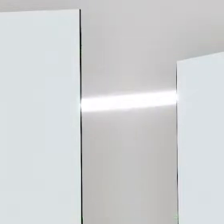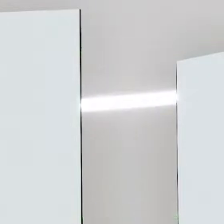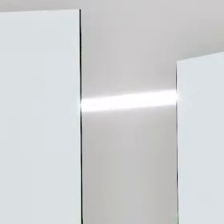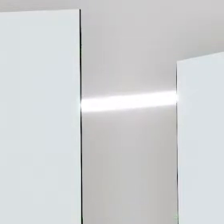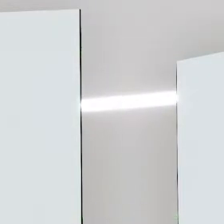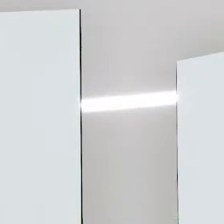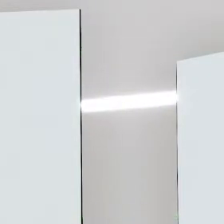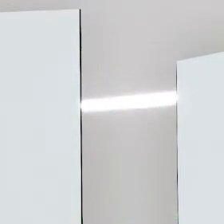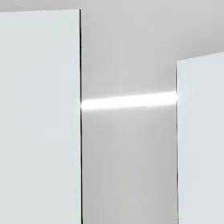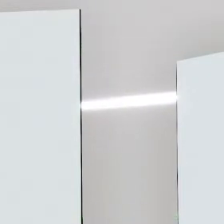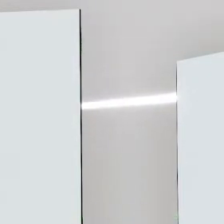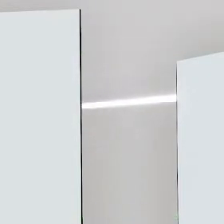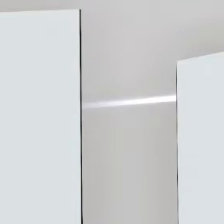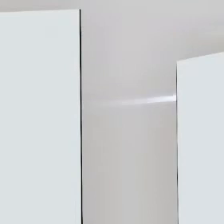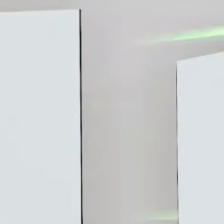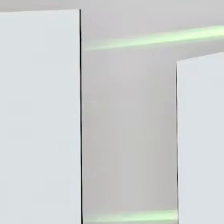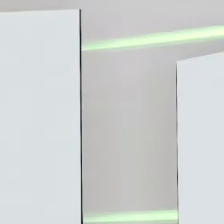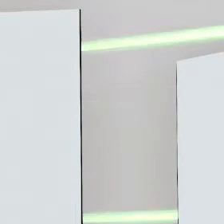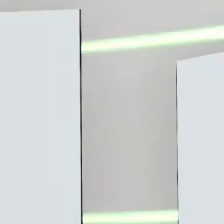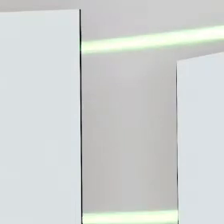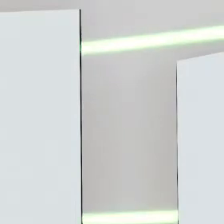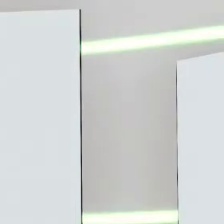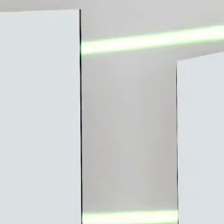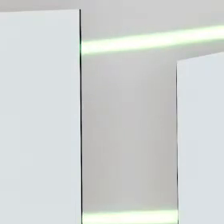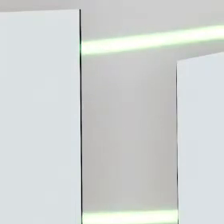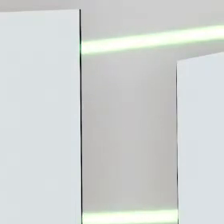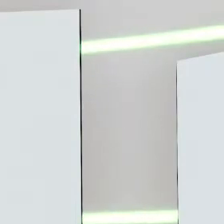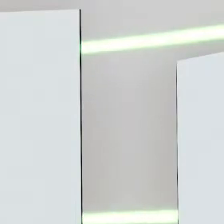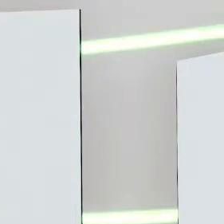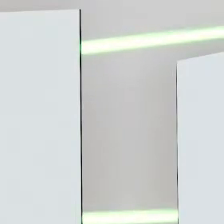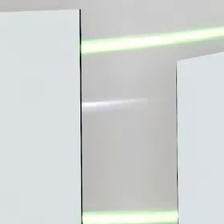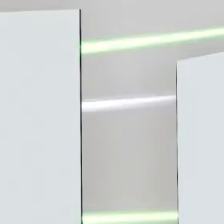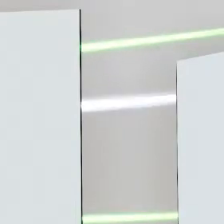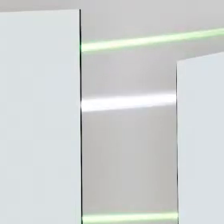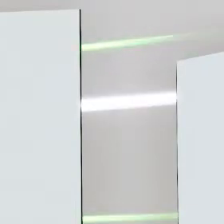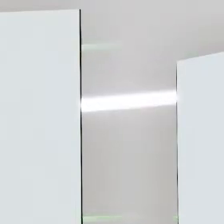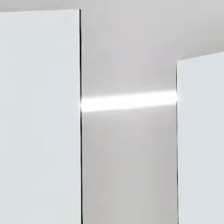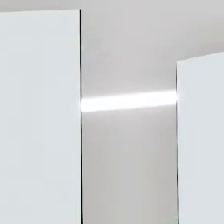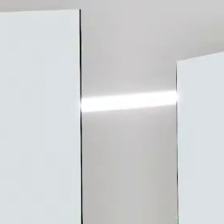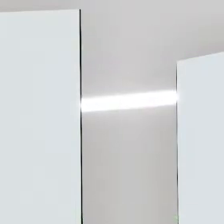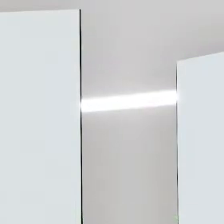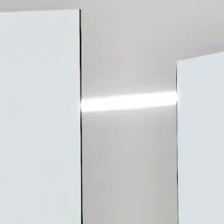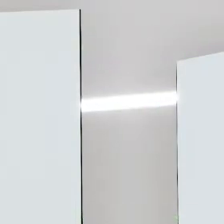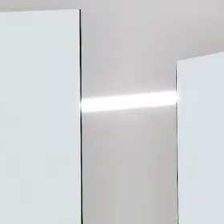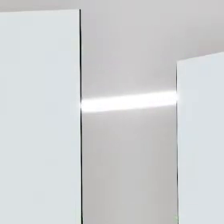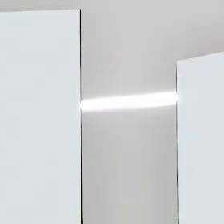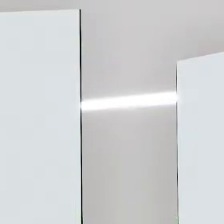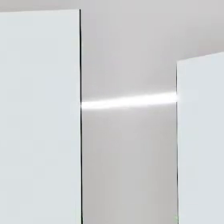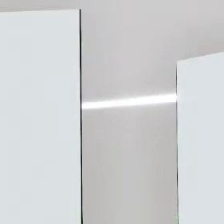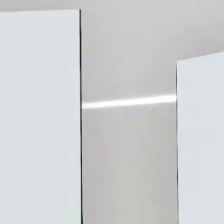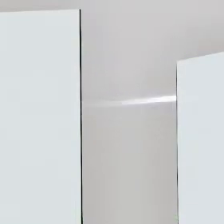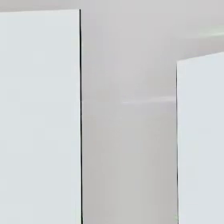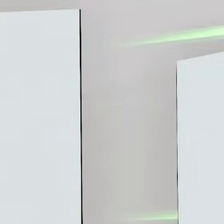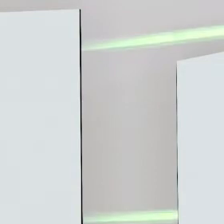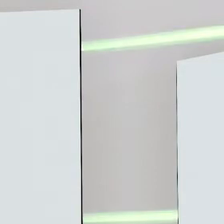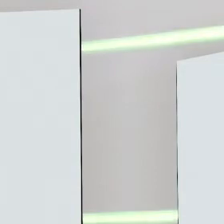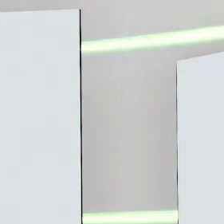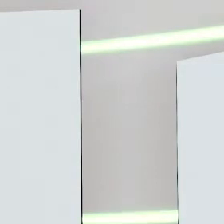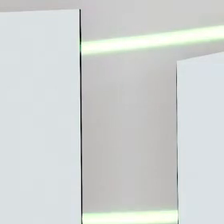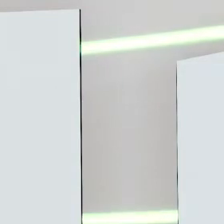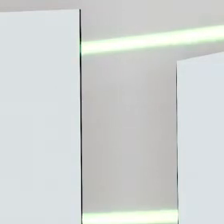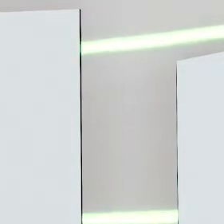our impact transfer program with Zero Project, ESO Foundation, and Fundación Descúbreme since